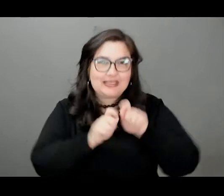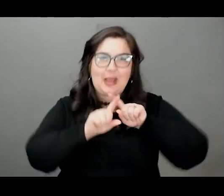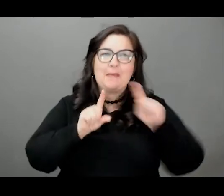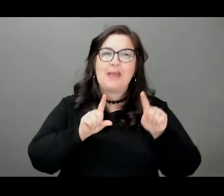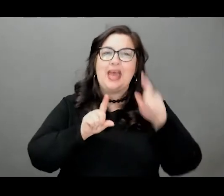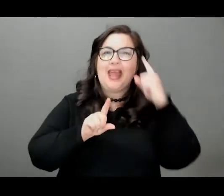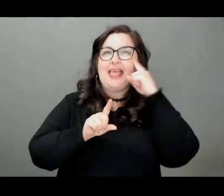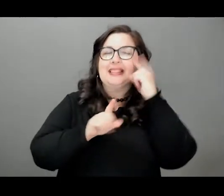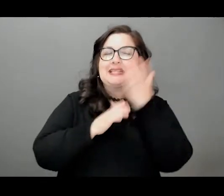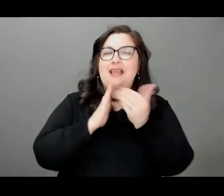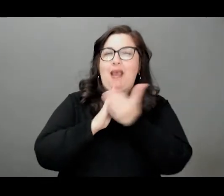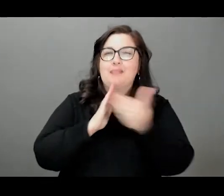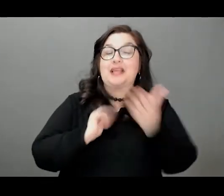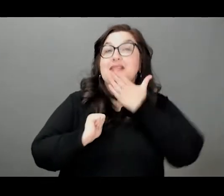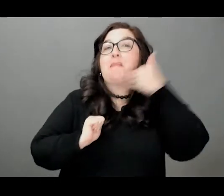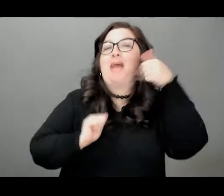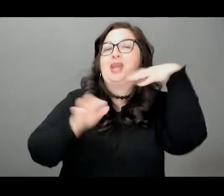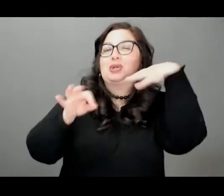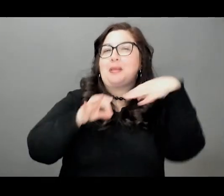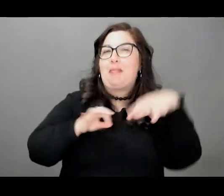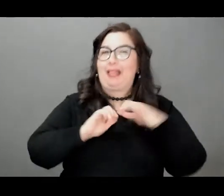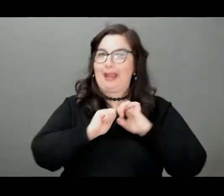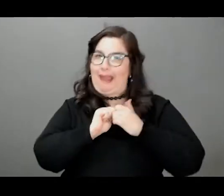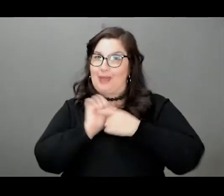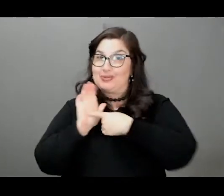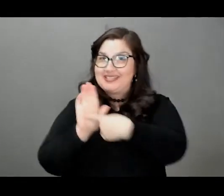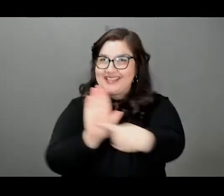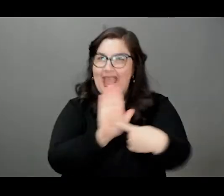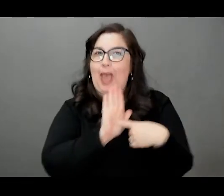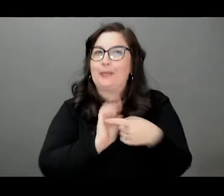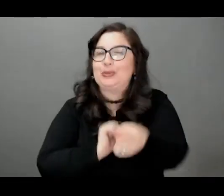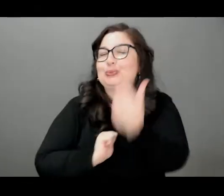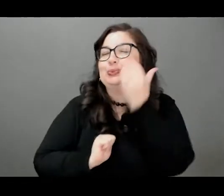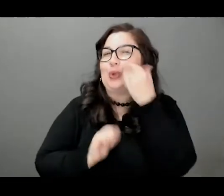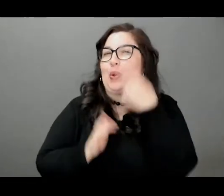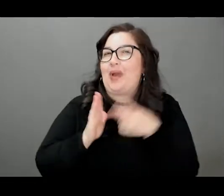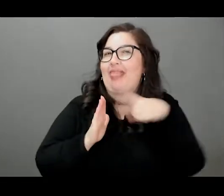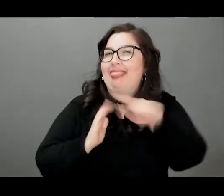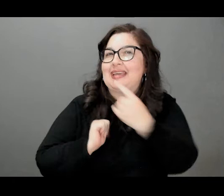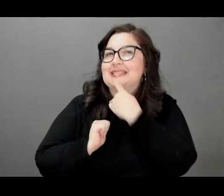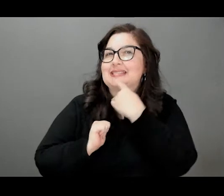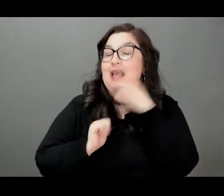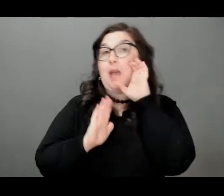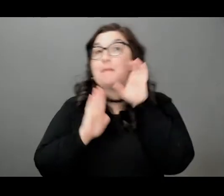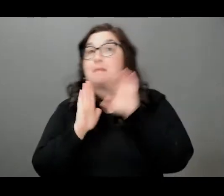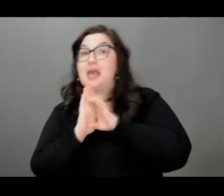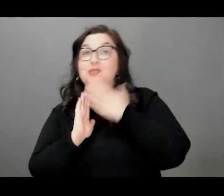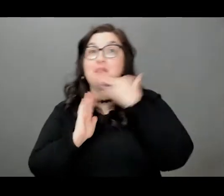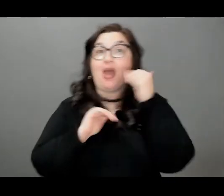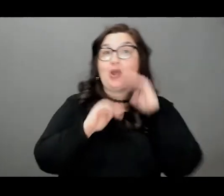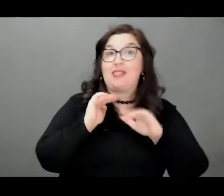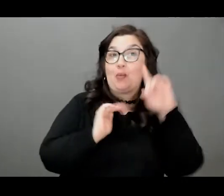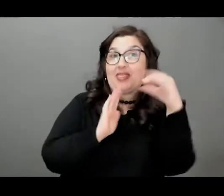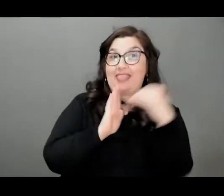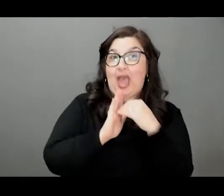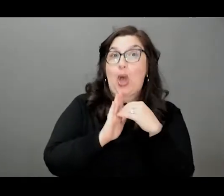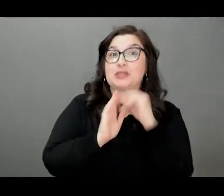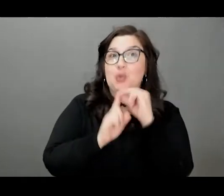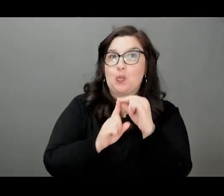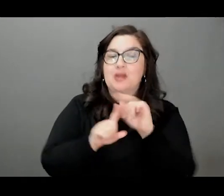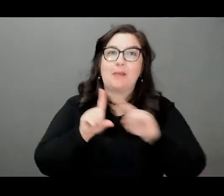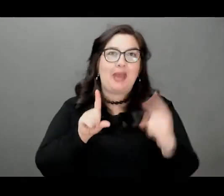you all about all the different features, but I think some of these things Yeah. are better explained through a demo. And you know what they say,